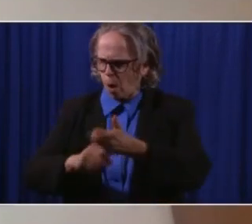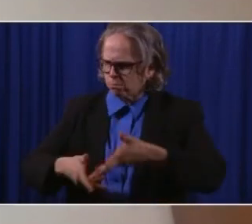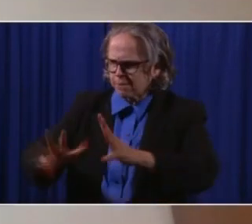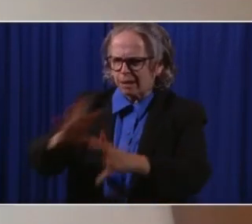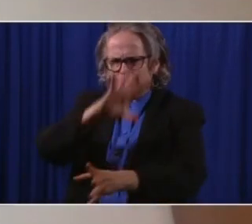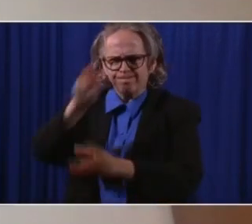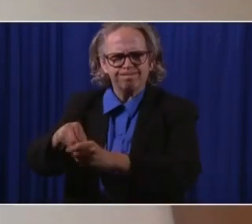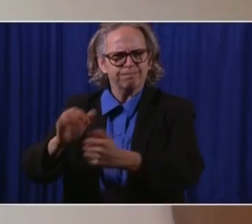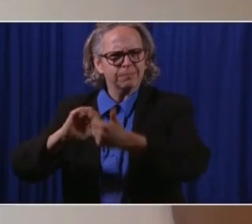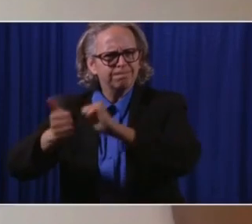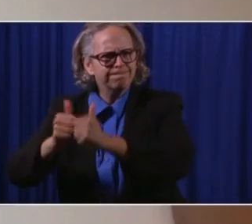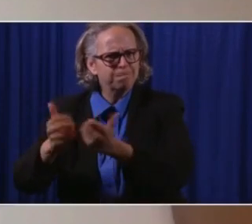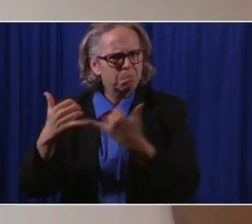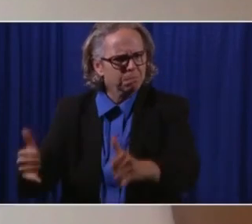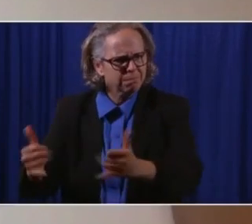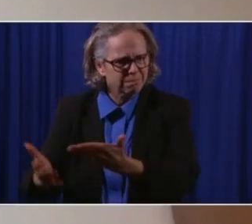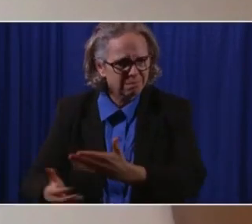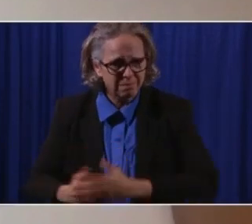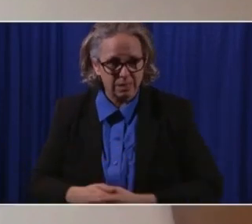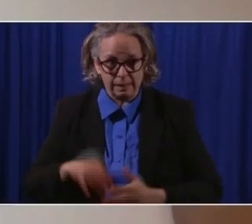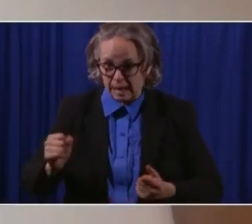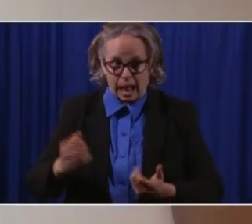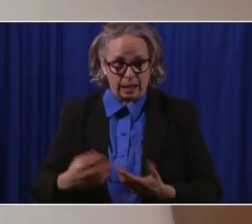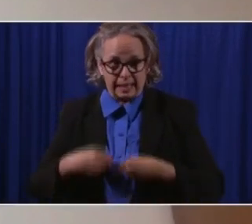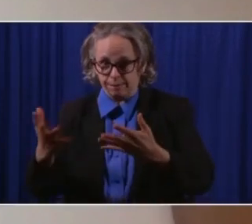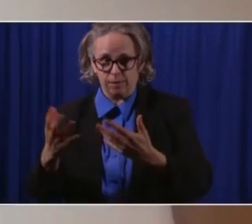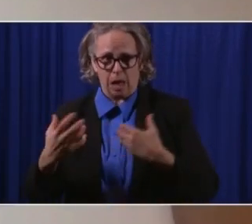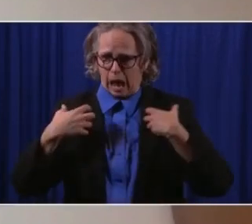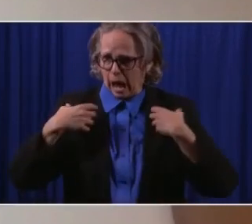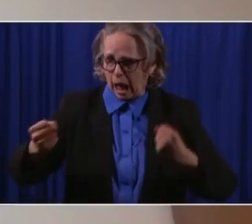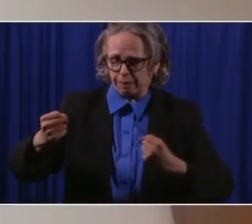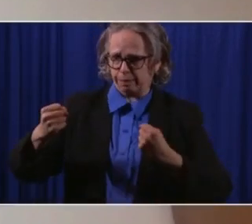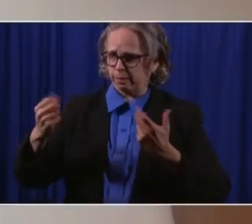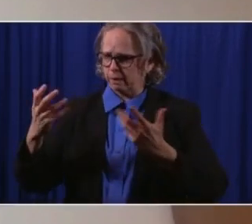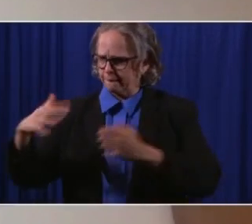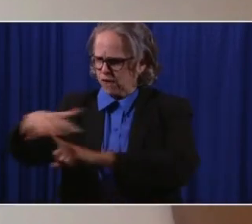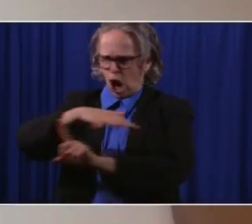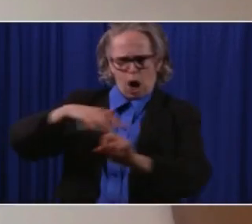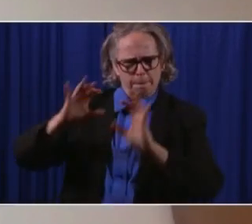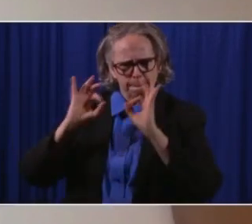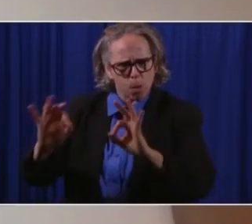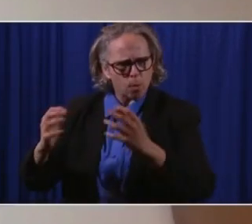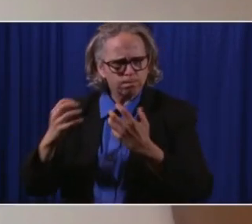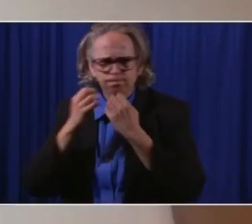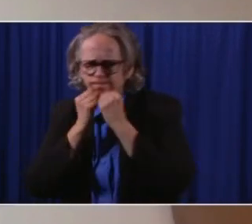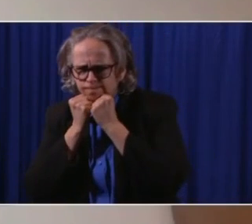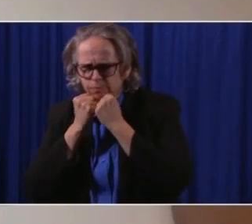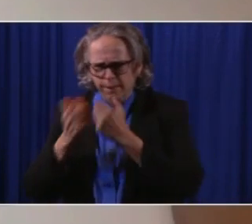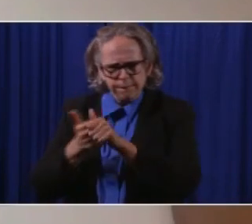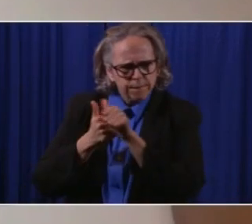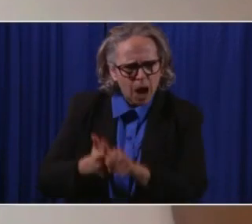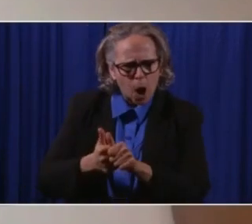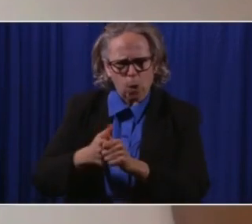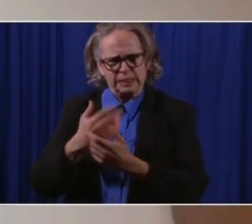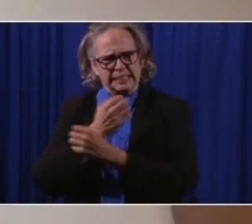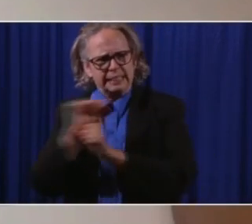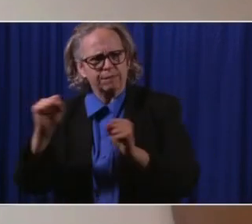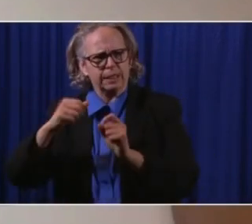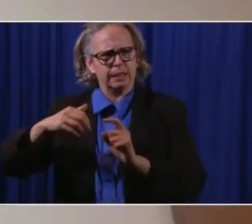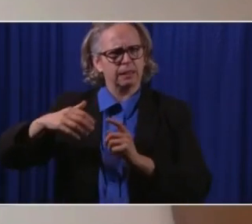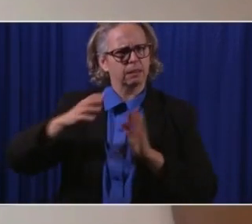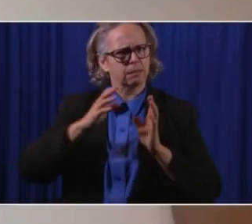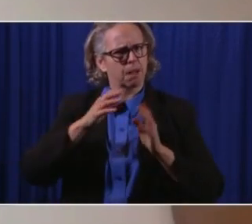healthy environment and are able to have them follow the basic behaviors that we've all been asked